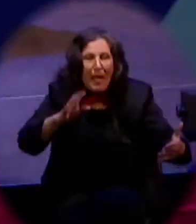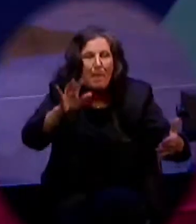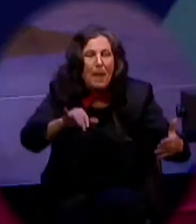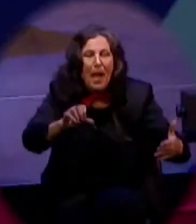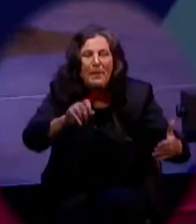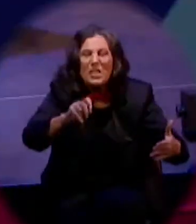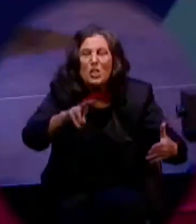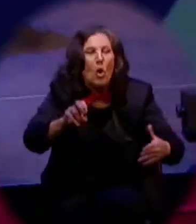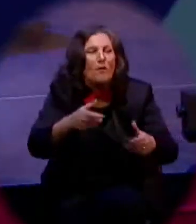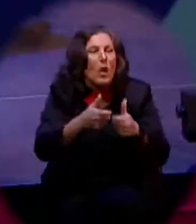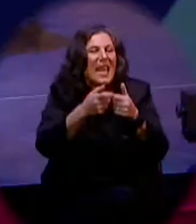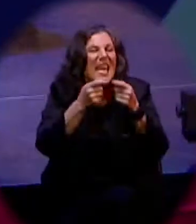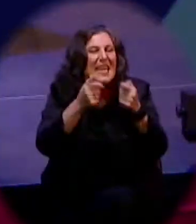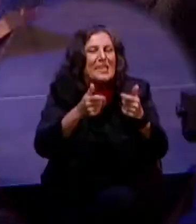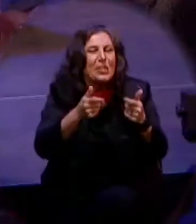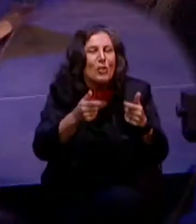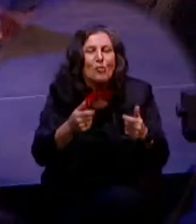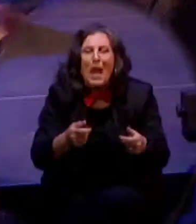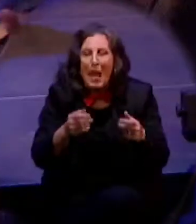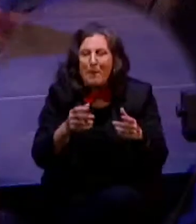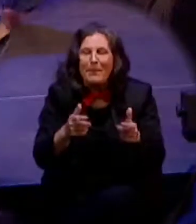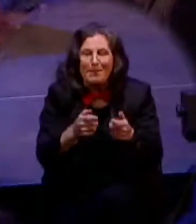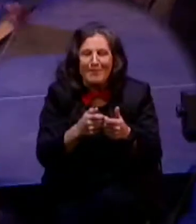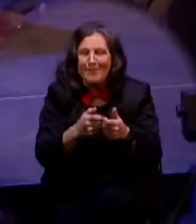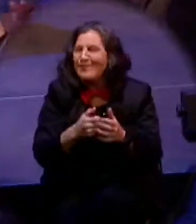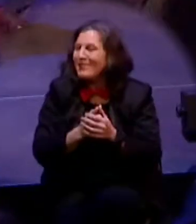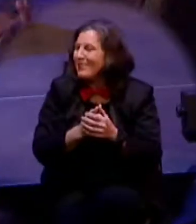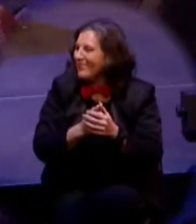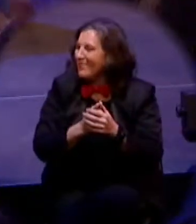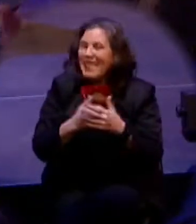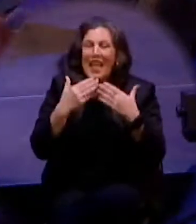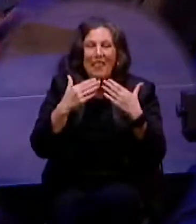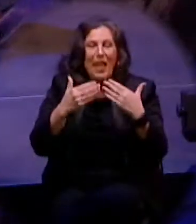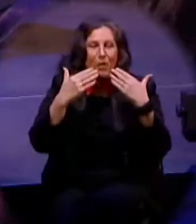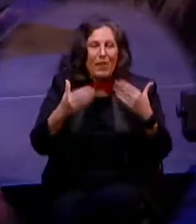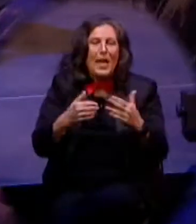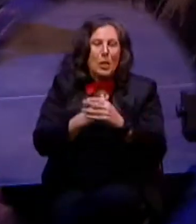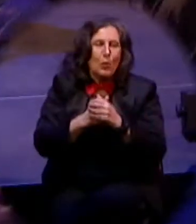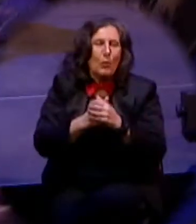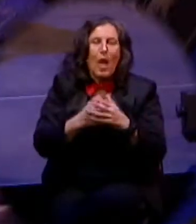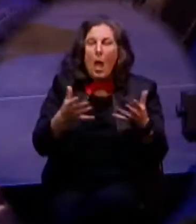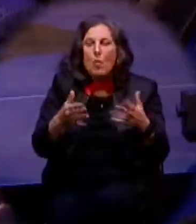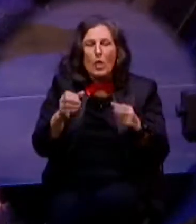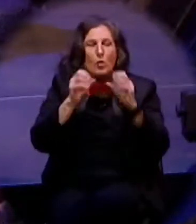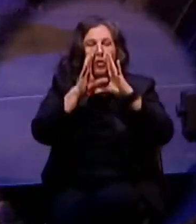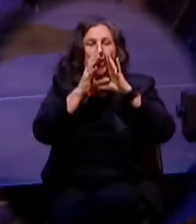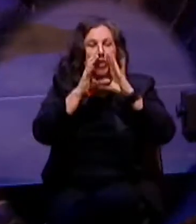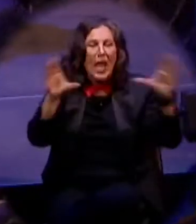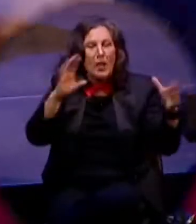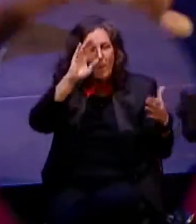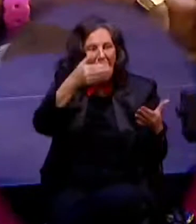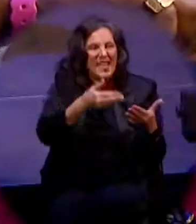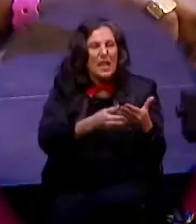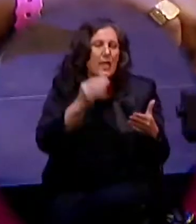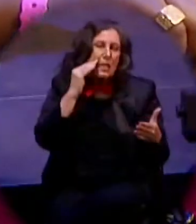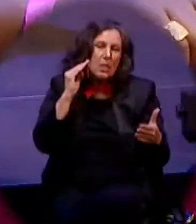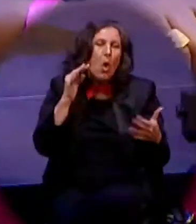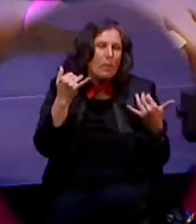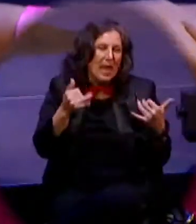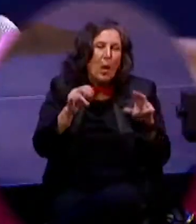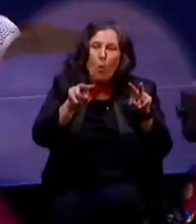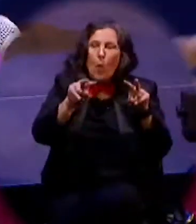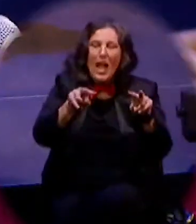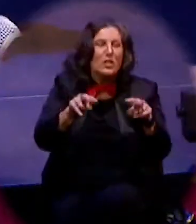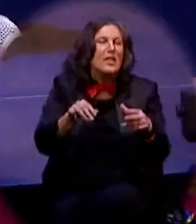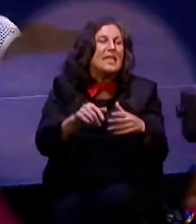on Instagram. Sonny. Yes. Thank you. Thank you. I just want to shout out my son. He's at home right now watching